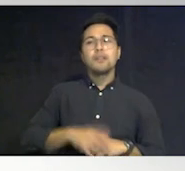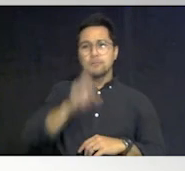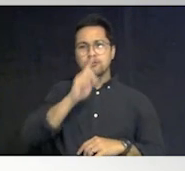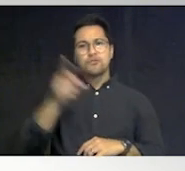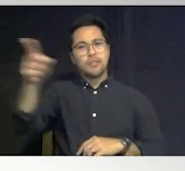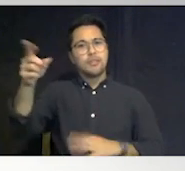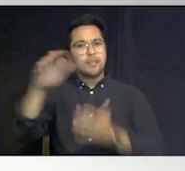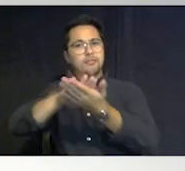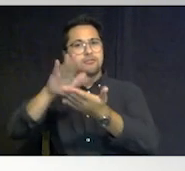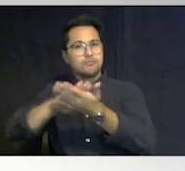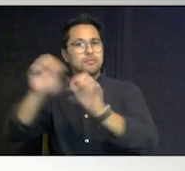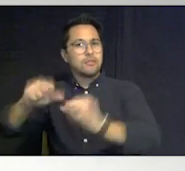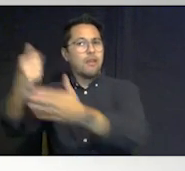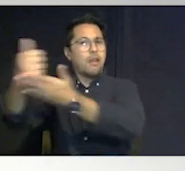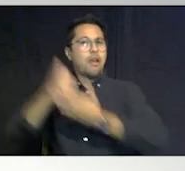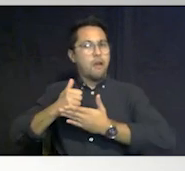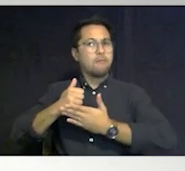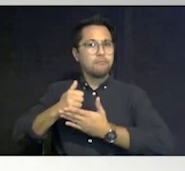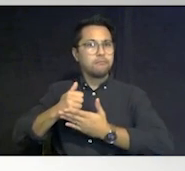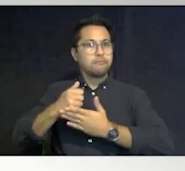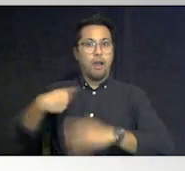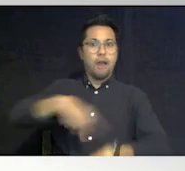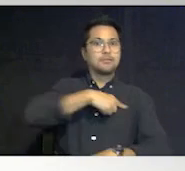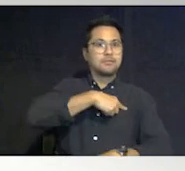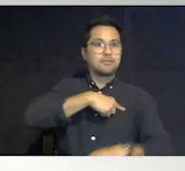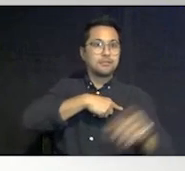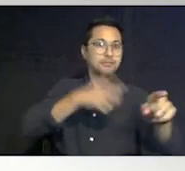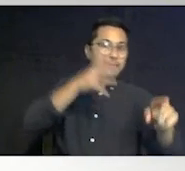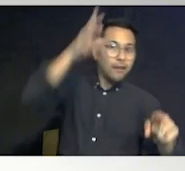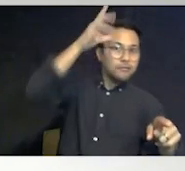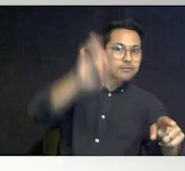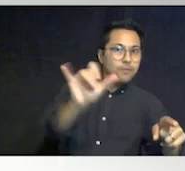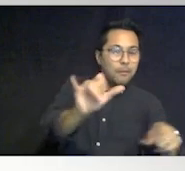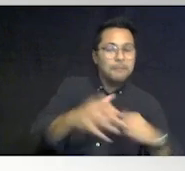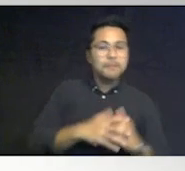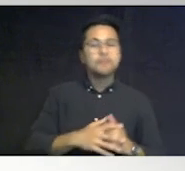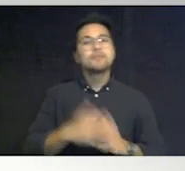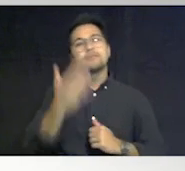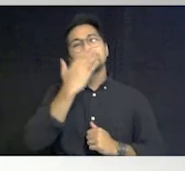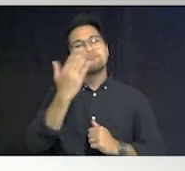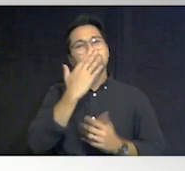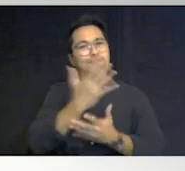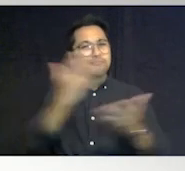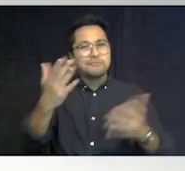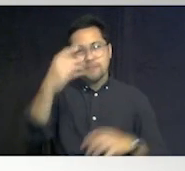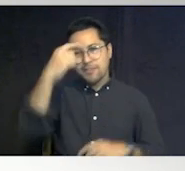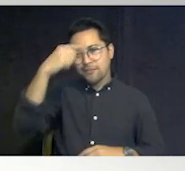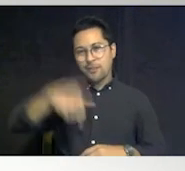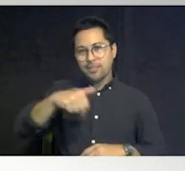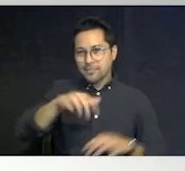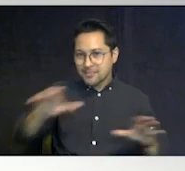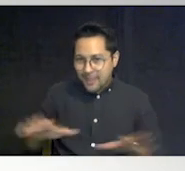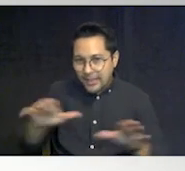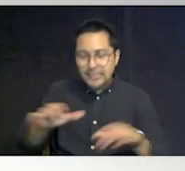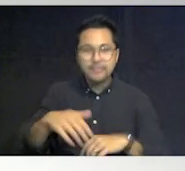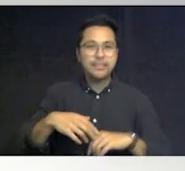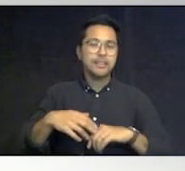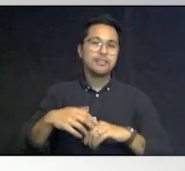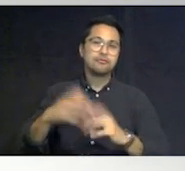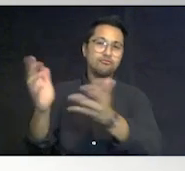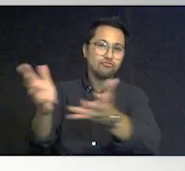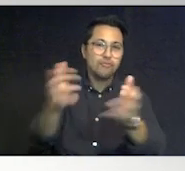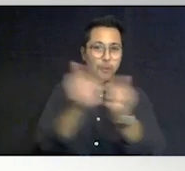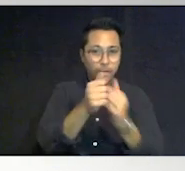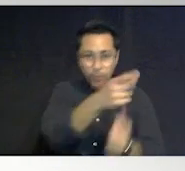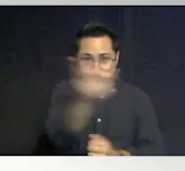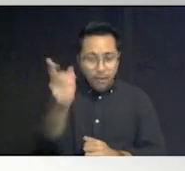assistance to us, right? So thank you so much for allowing me to do this activity, for allowing me to chat with y'all. I'm going to